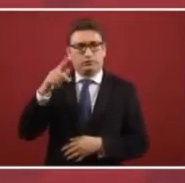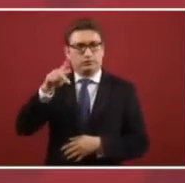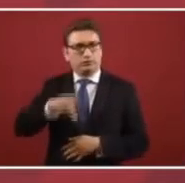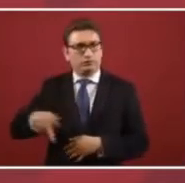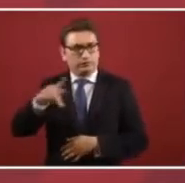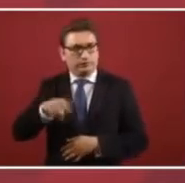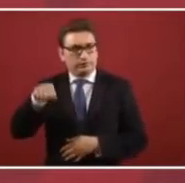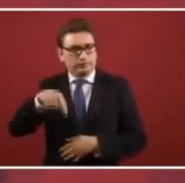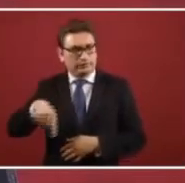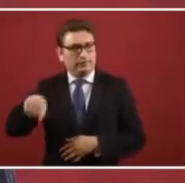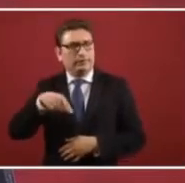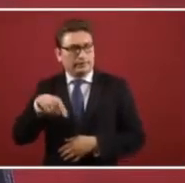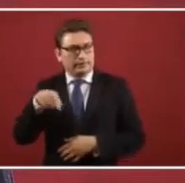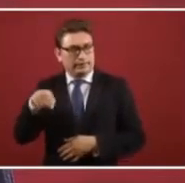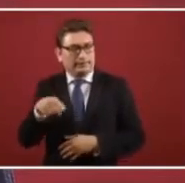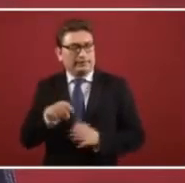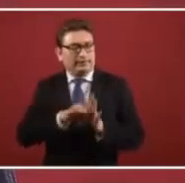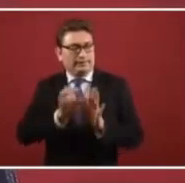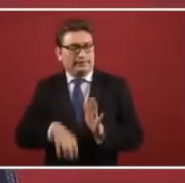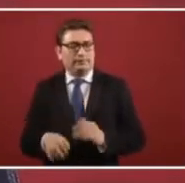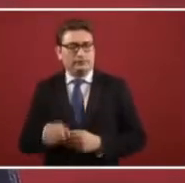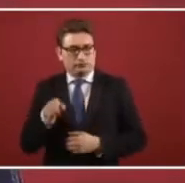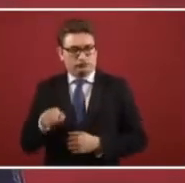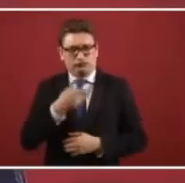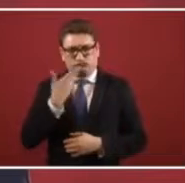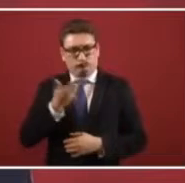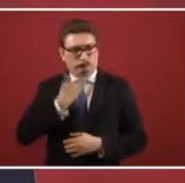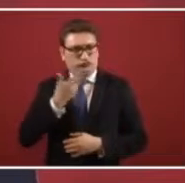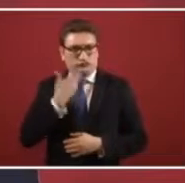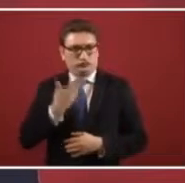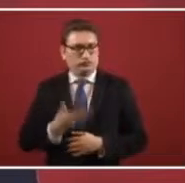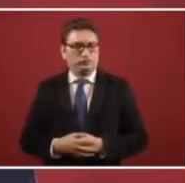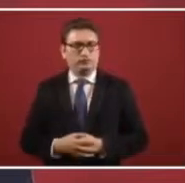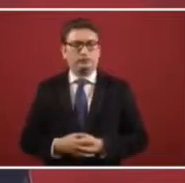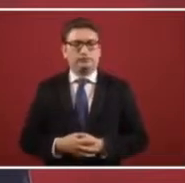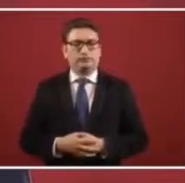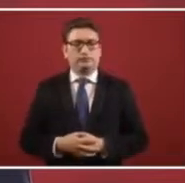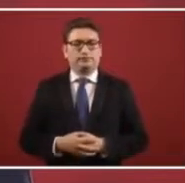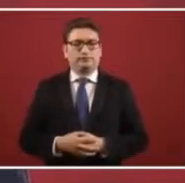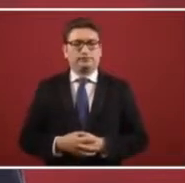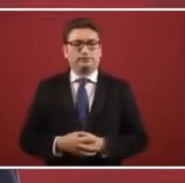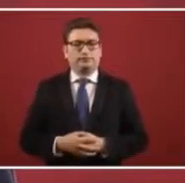example, to give you an example, that this comes